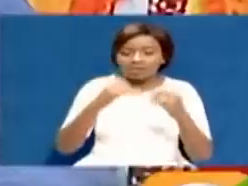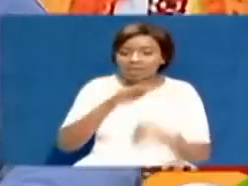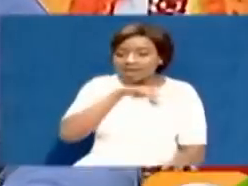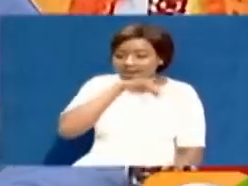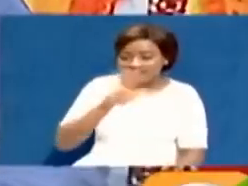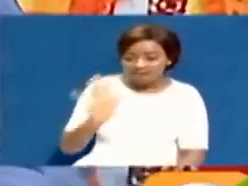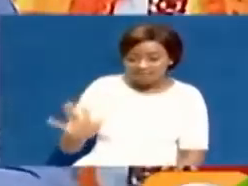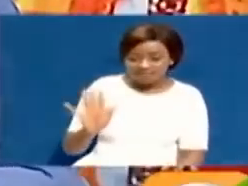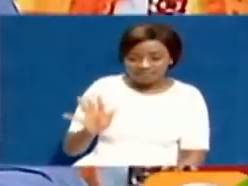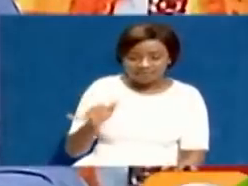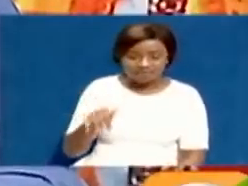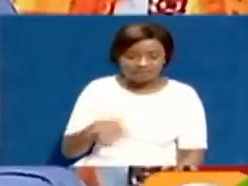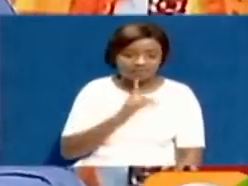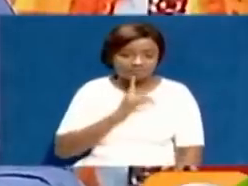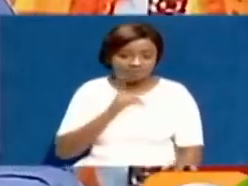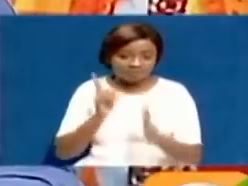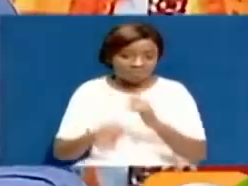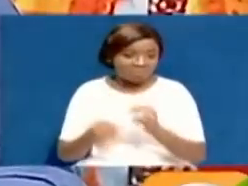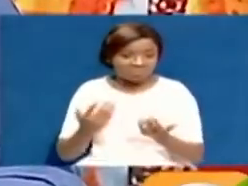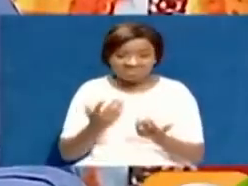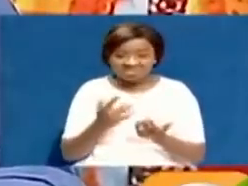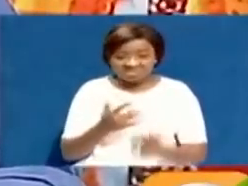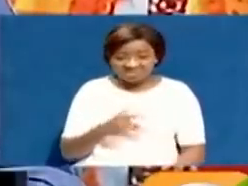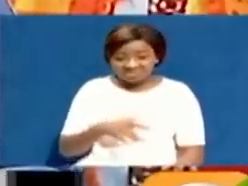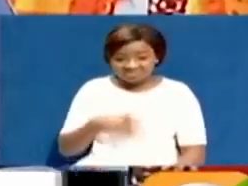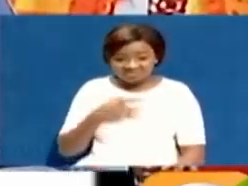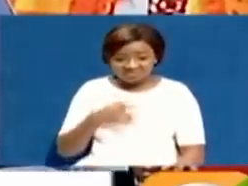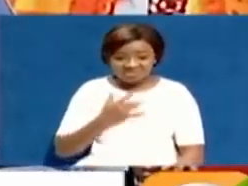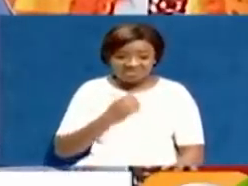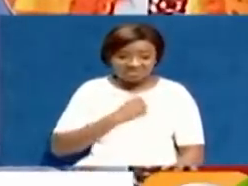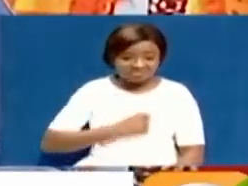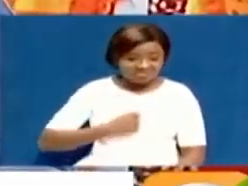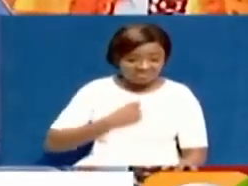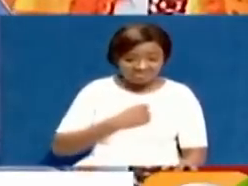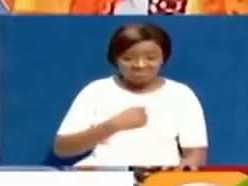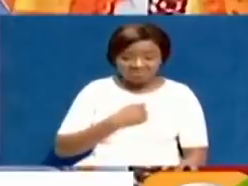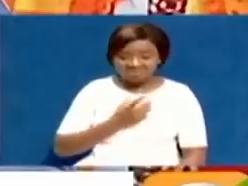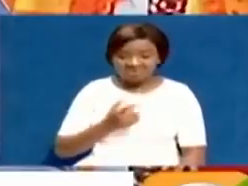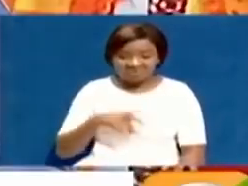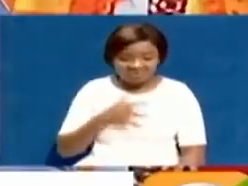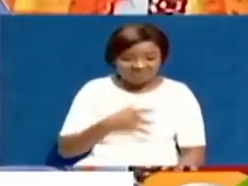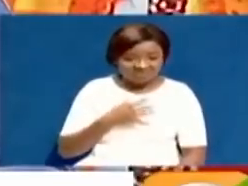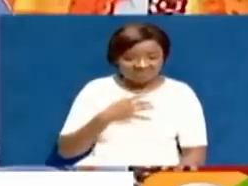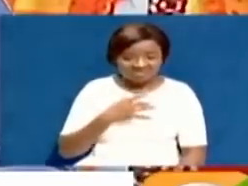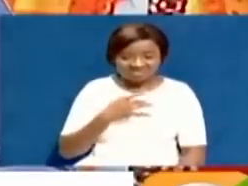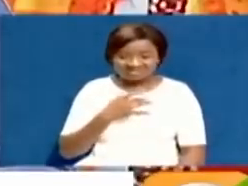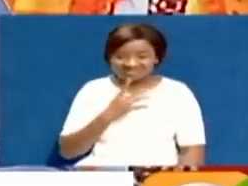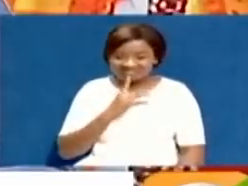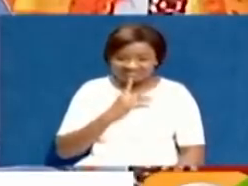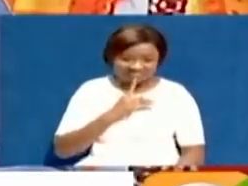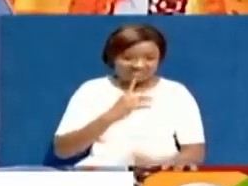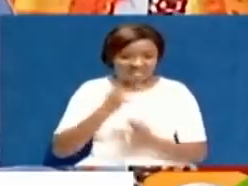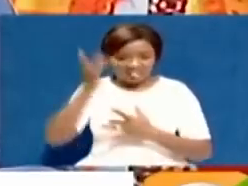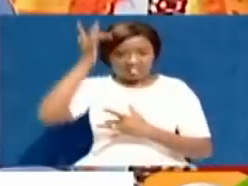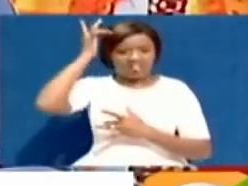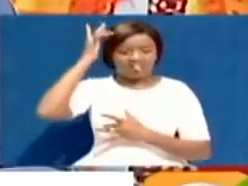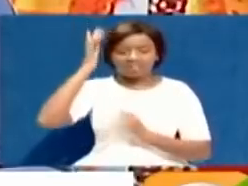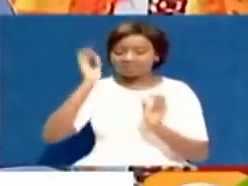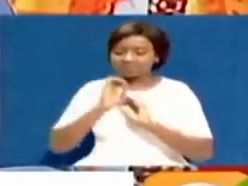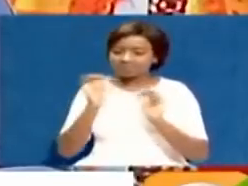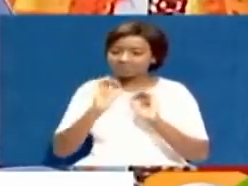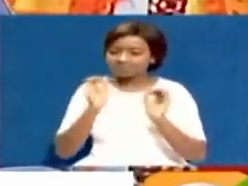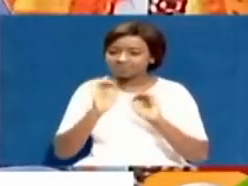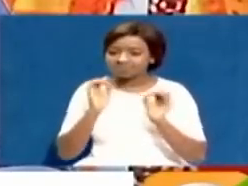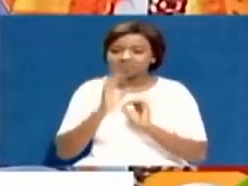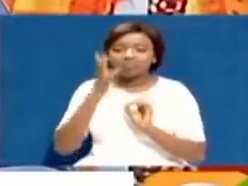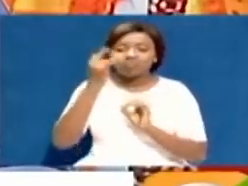ODM leader Raila Odinga says he has no regrets over his stand on the Mau Forest conservation and eviction of people who had encroached into